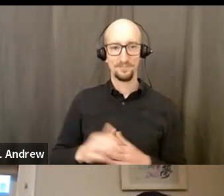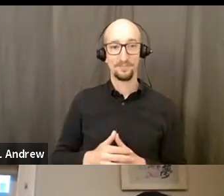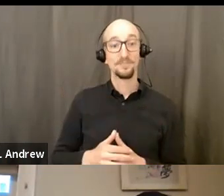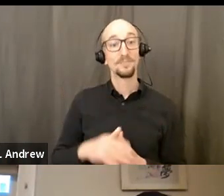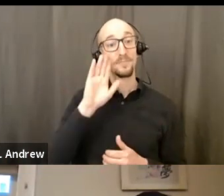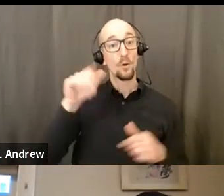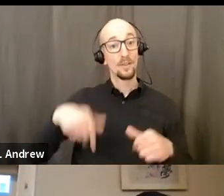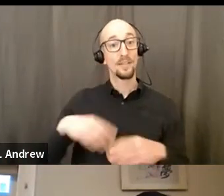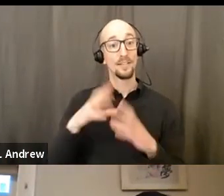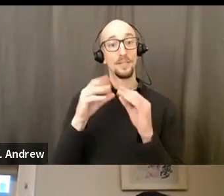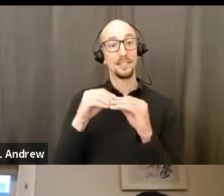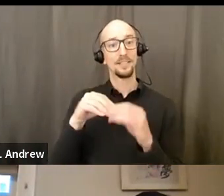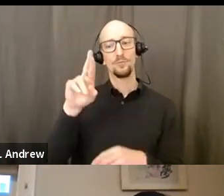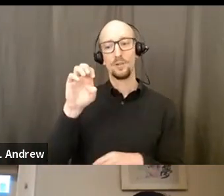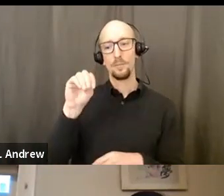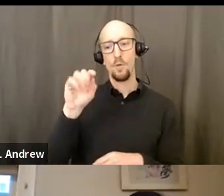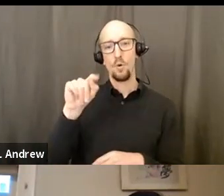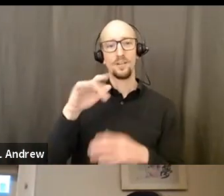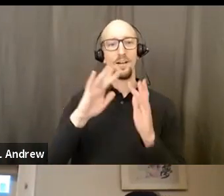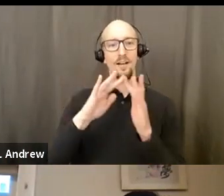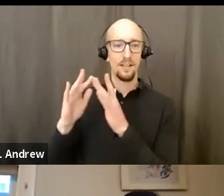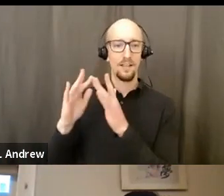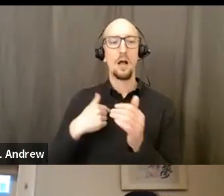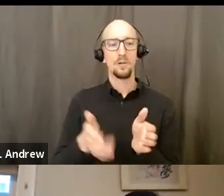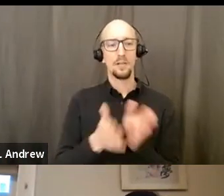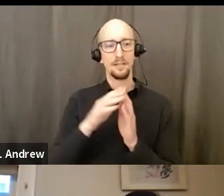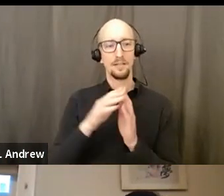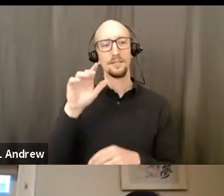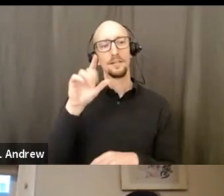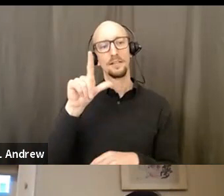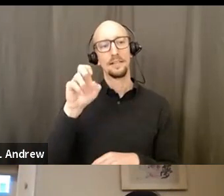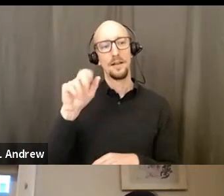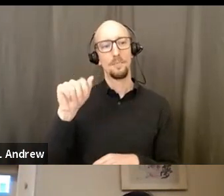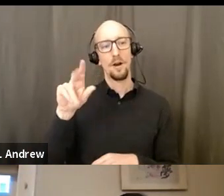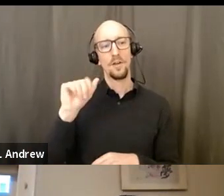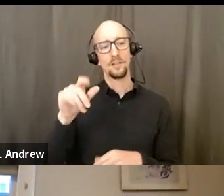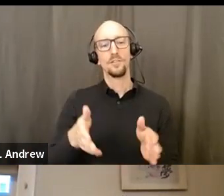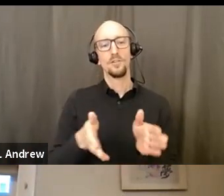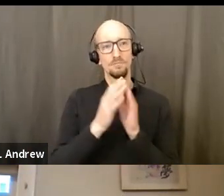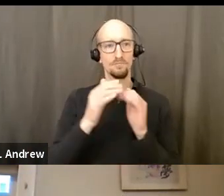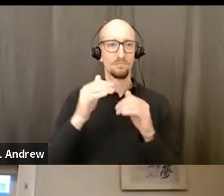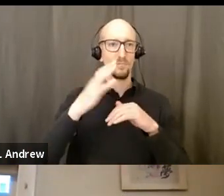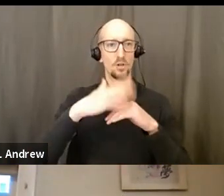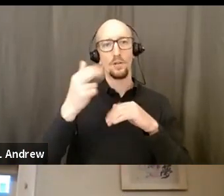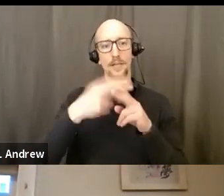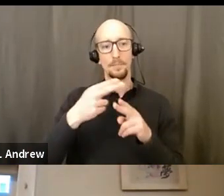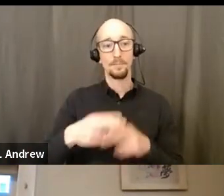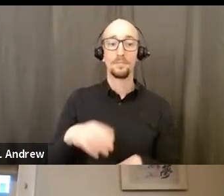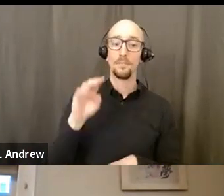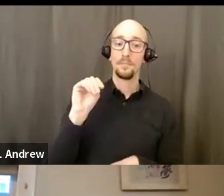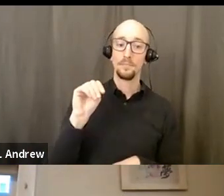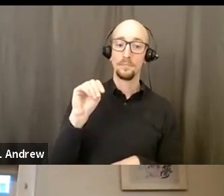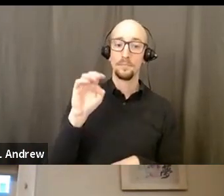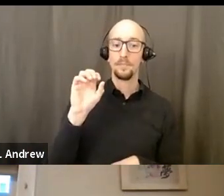remote session, I will ask Ms. Parvex to call the roll. Thank you, Mr. Contempasis. Mr. Acevedo,